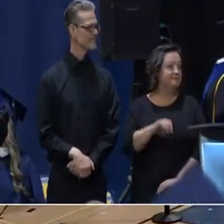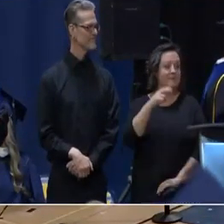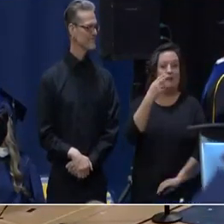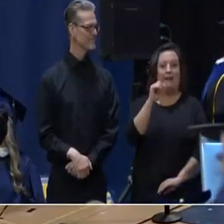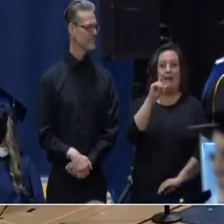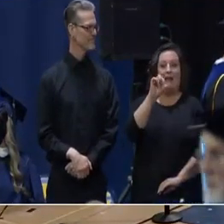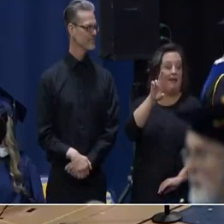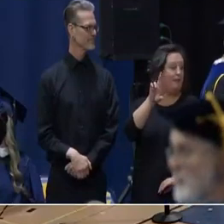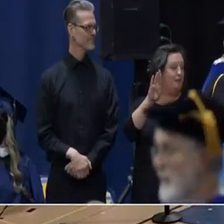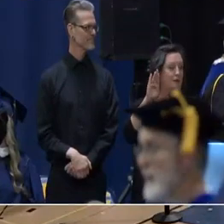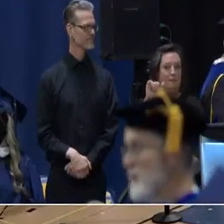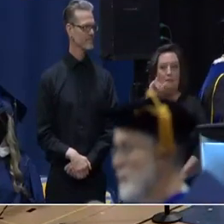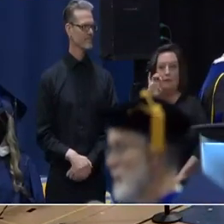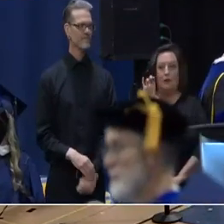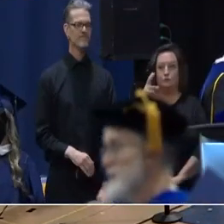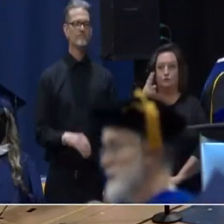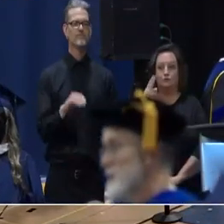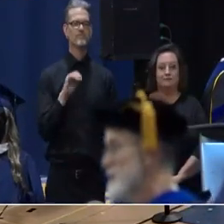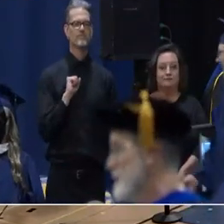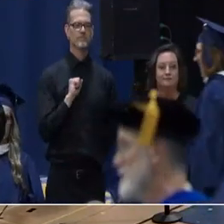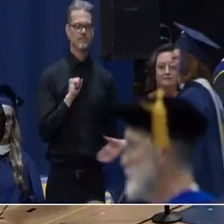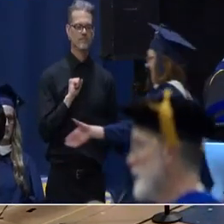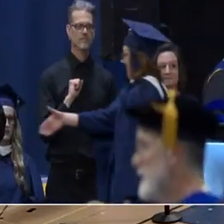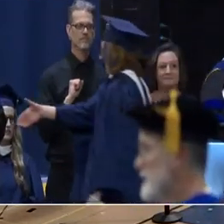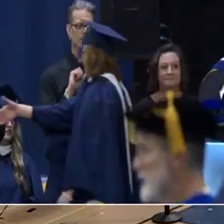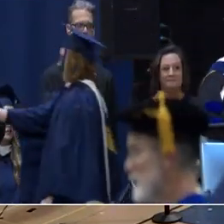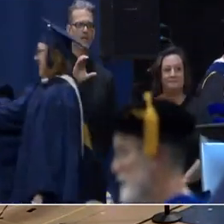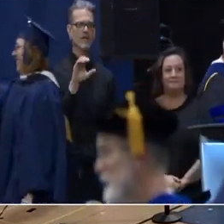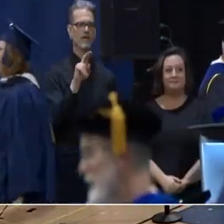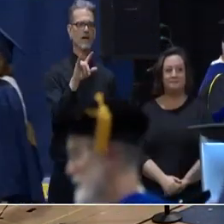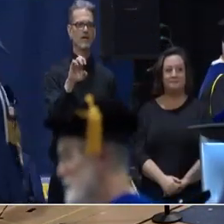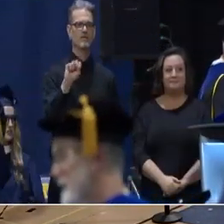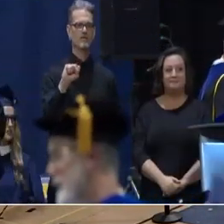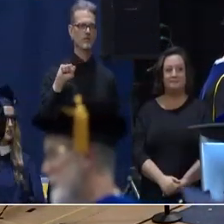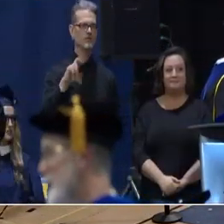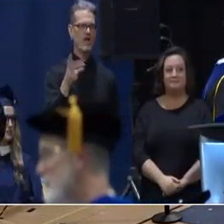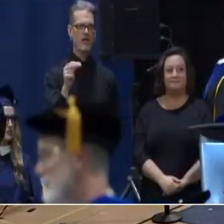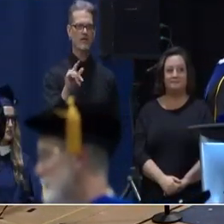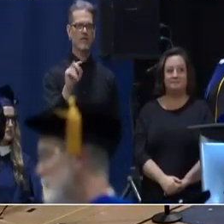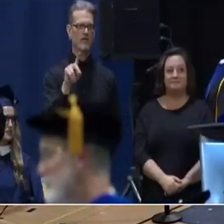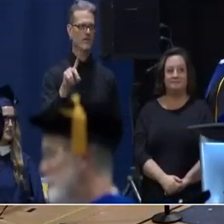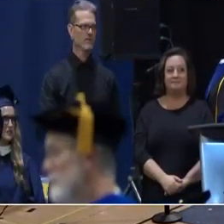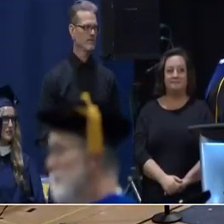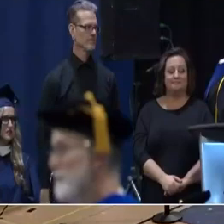Heather Blilch. Connie Shackelford.